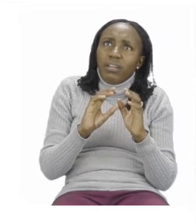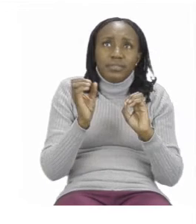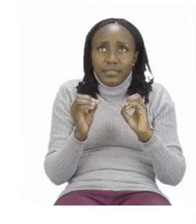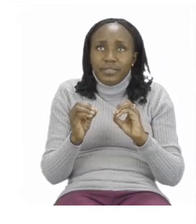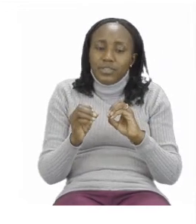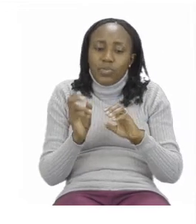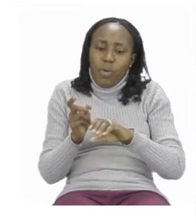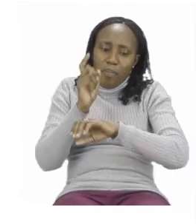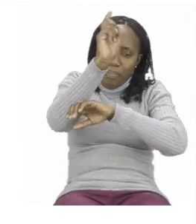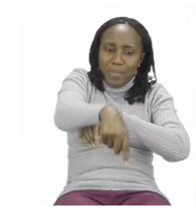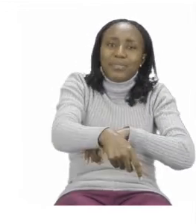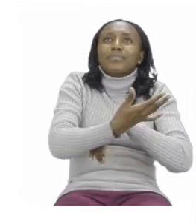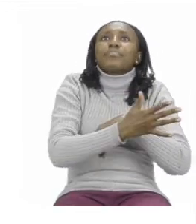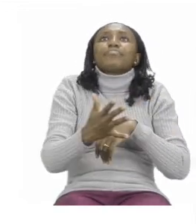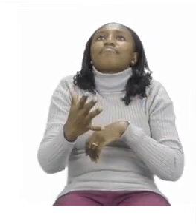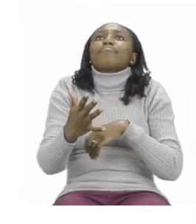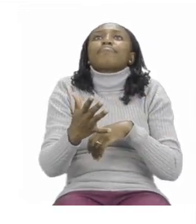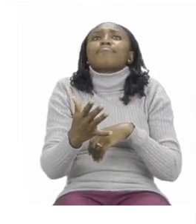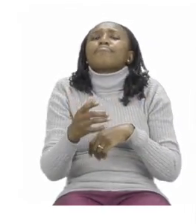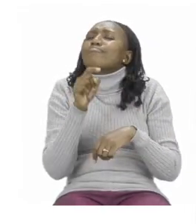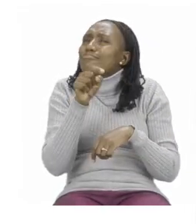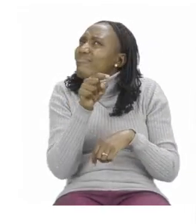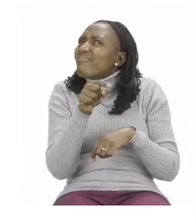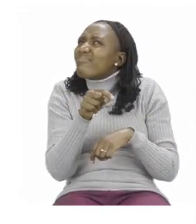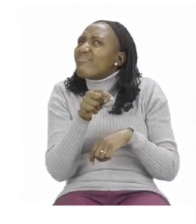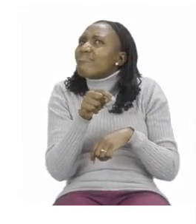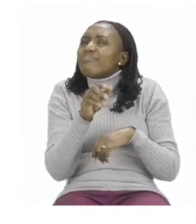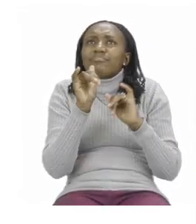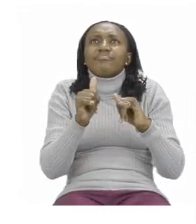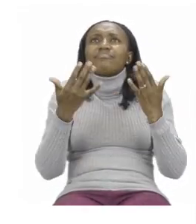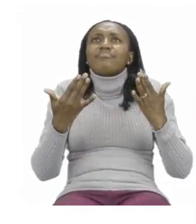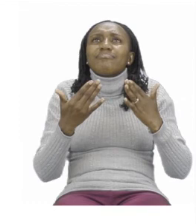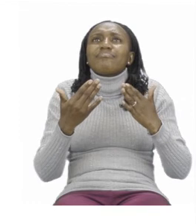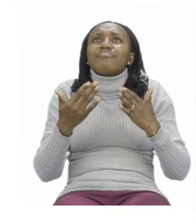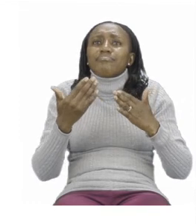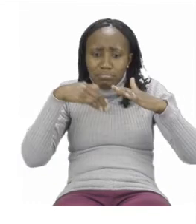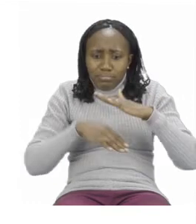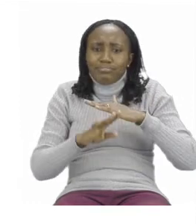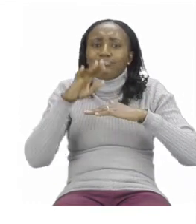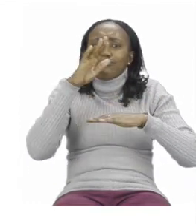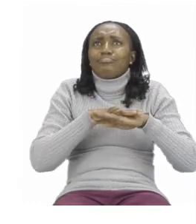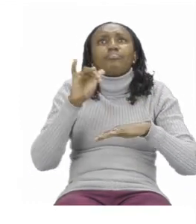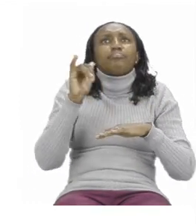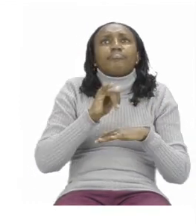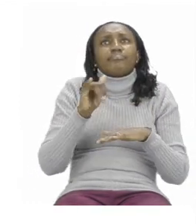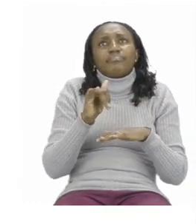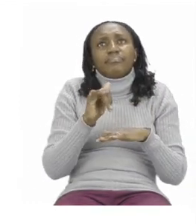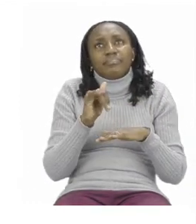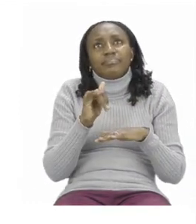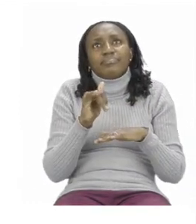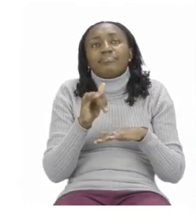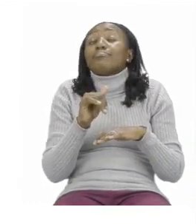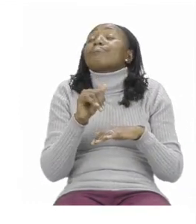So, does the anchor float or will it sink? It